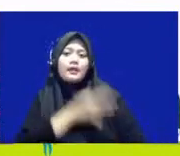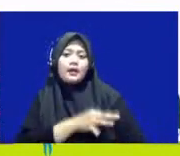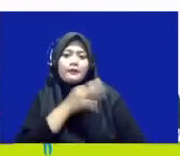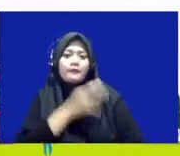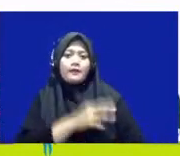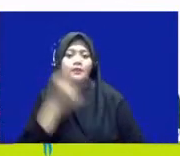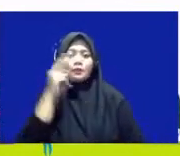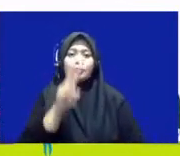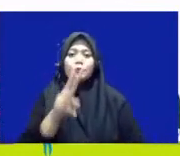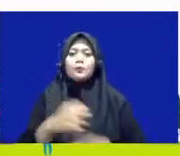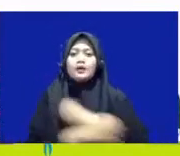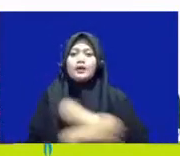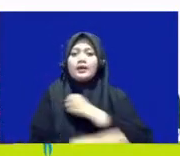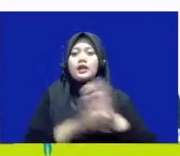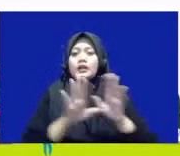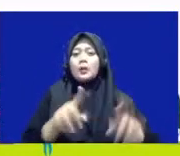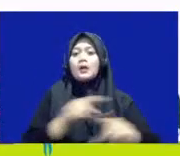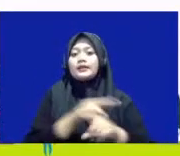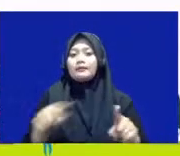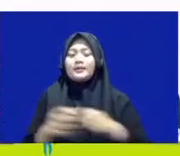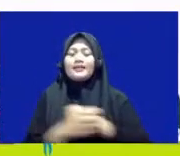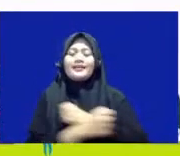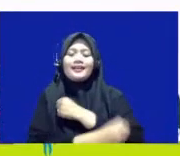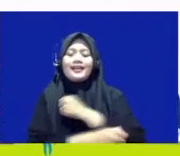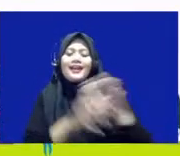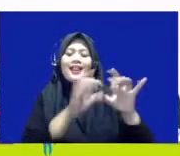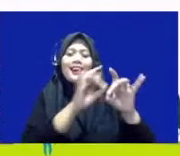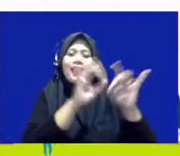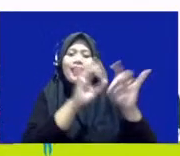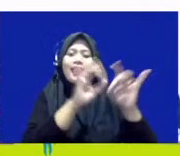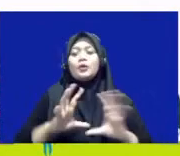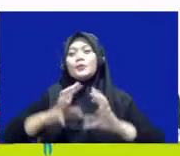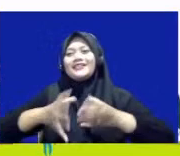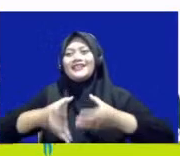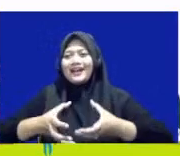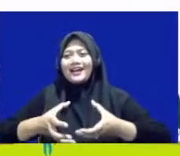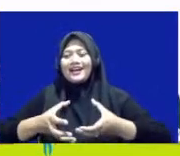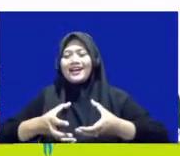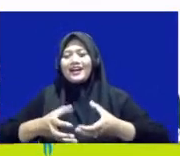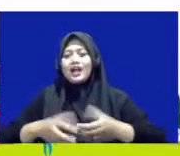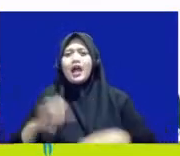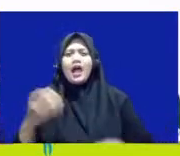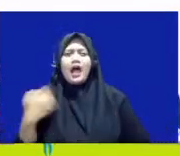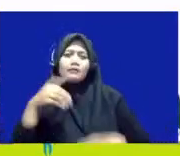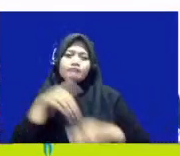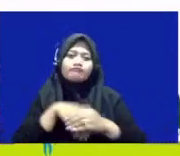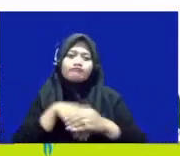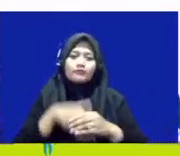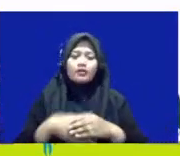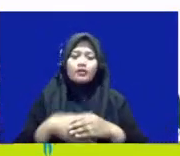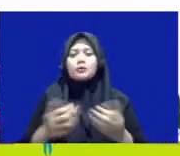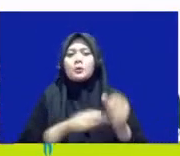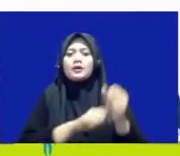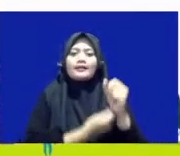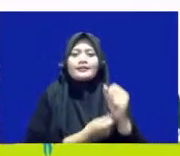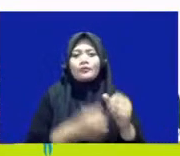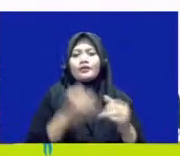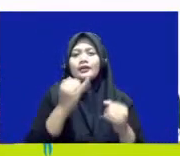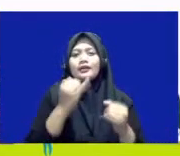then any final comments or remarks coming from both of you, Krista and Pete,